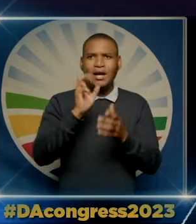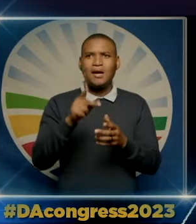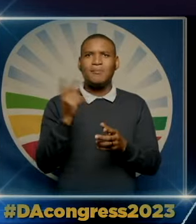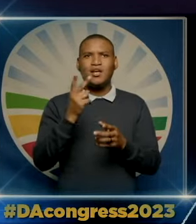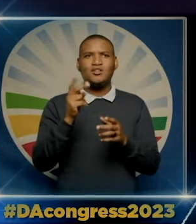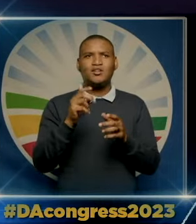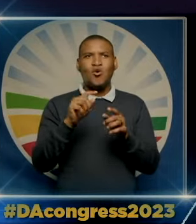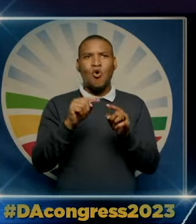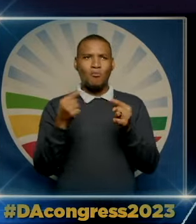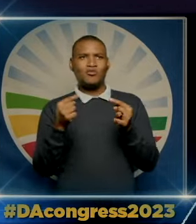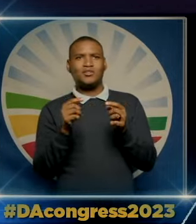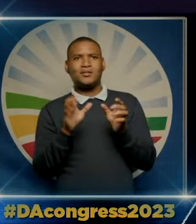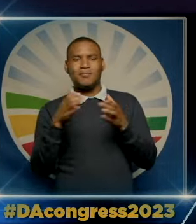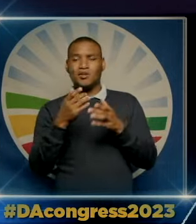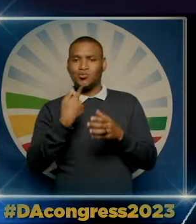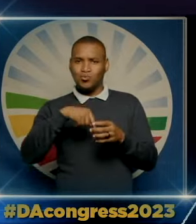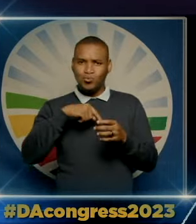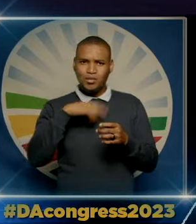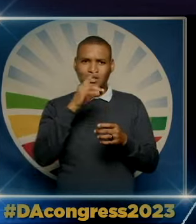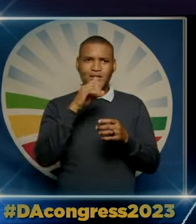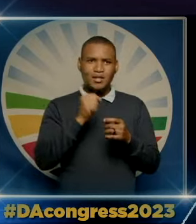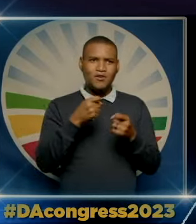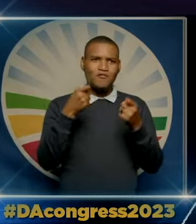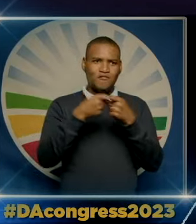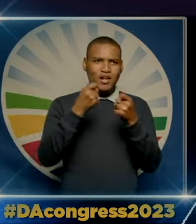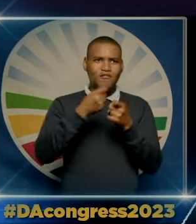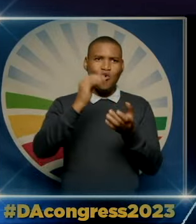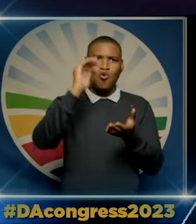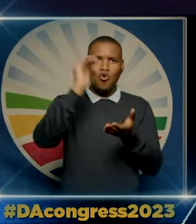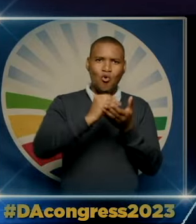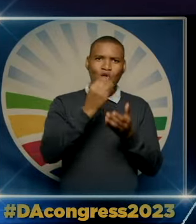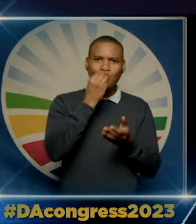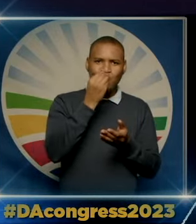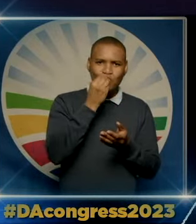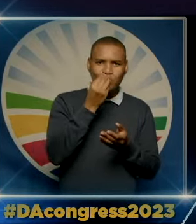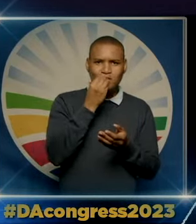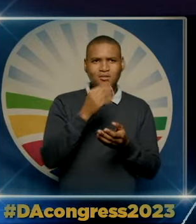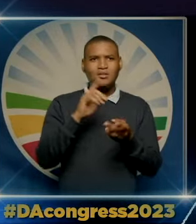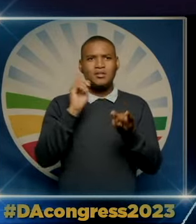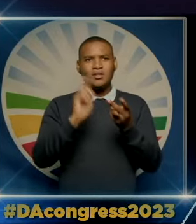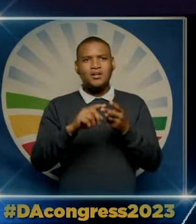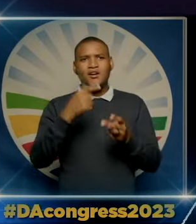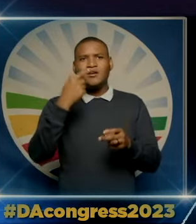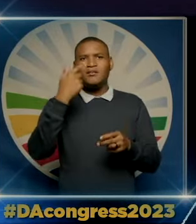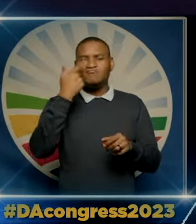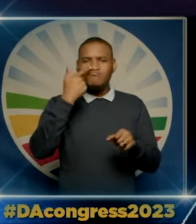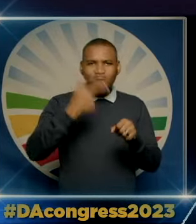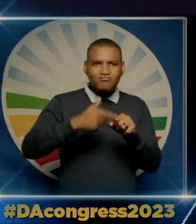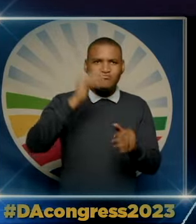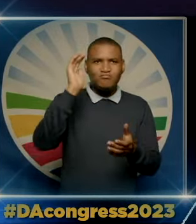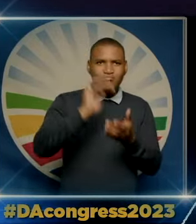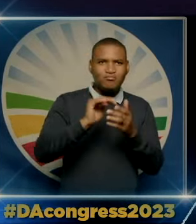As we, the DA, fight for lower food prices, to slash fuel costs, end in load shedding, fighting